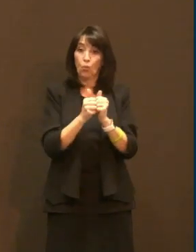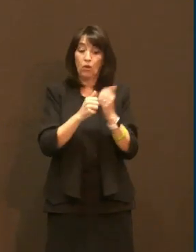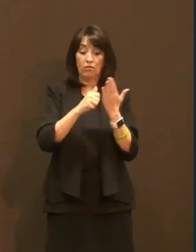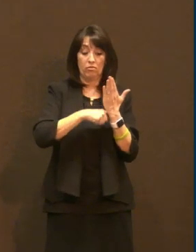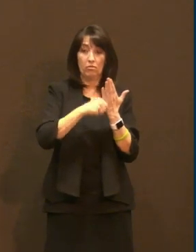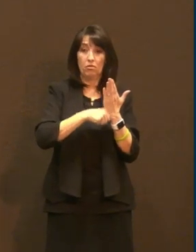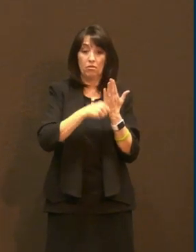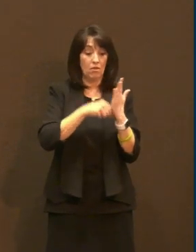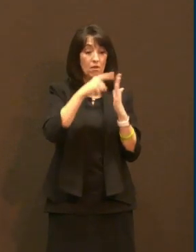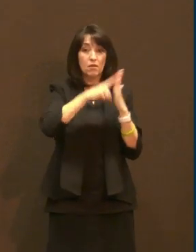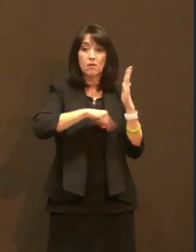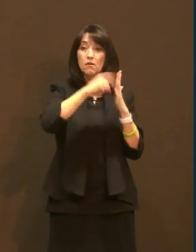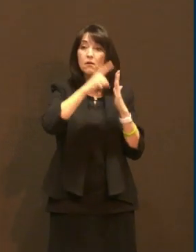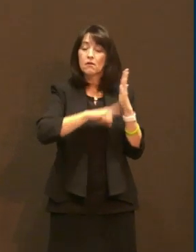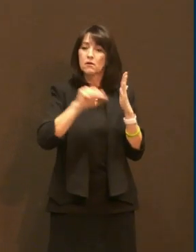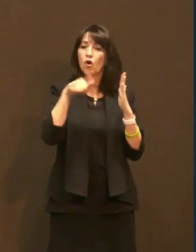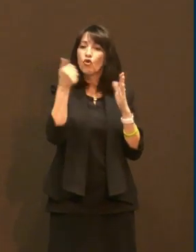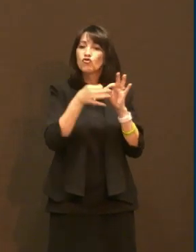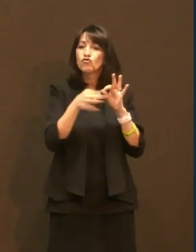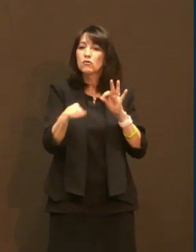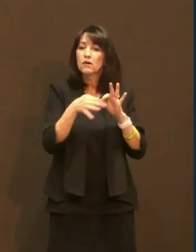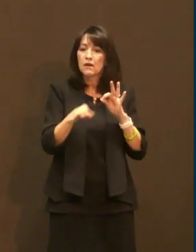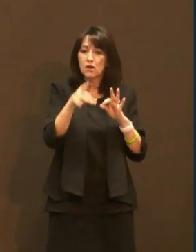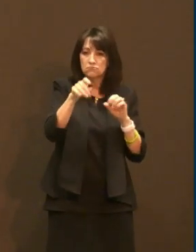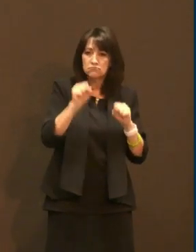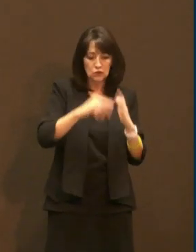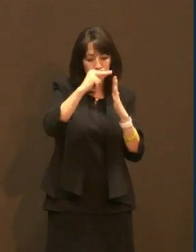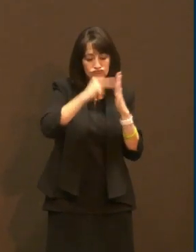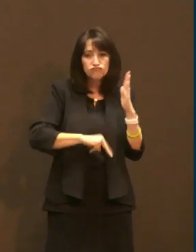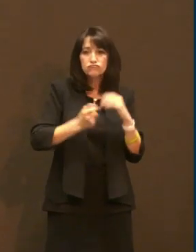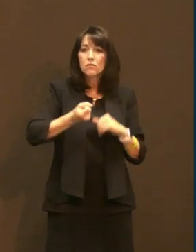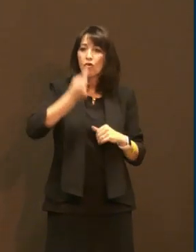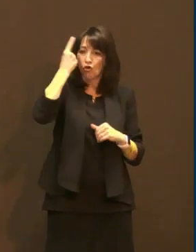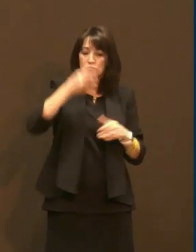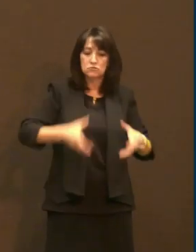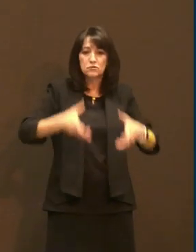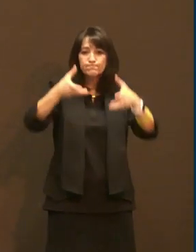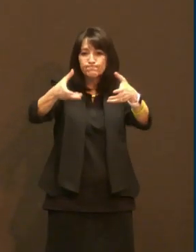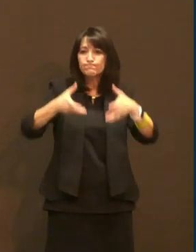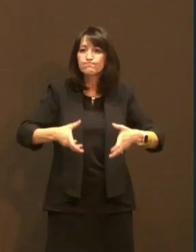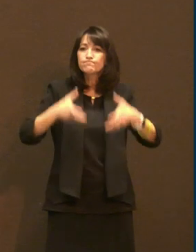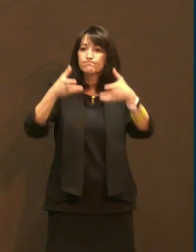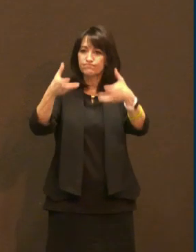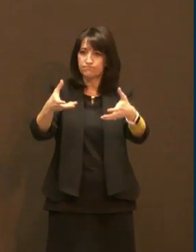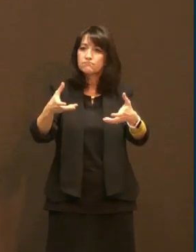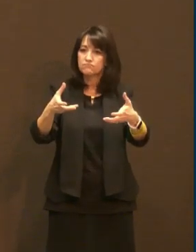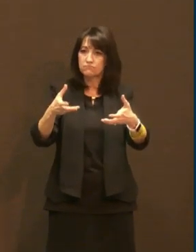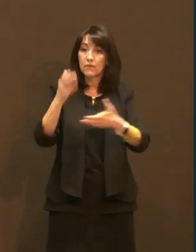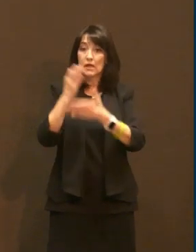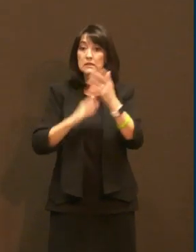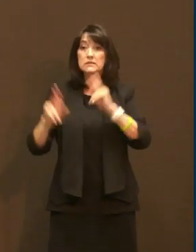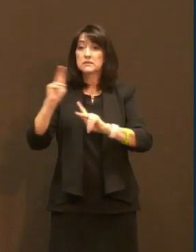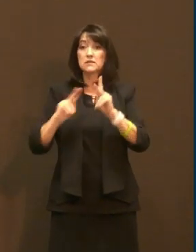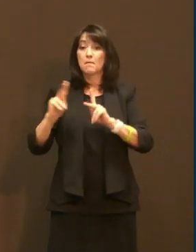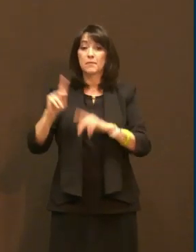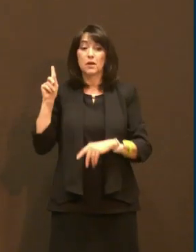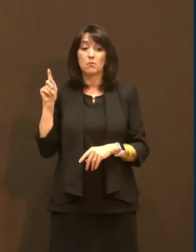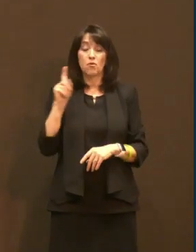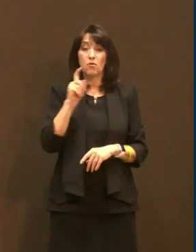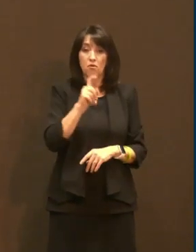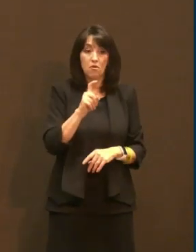sure the folks get tested. We did have a few drive-up sites as well as the walk-up site in the community, which I think was